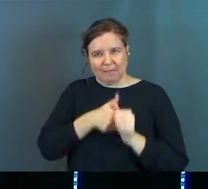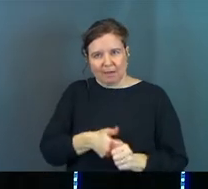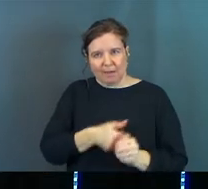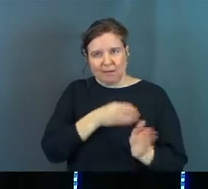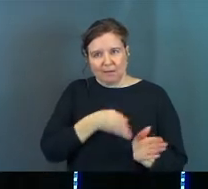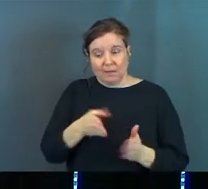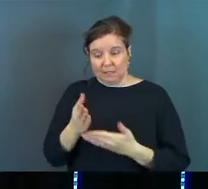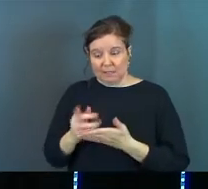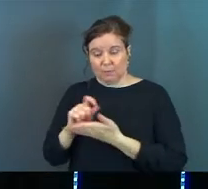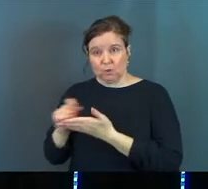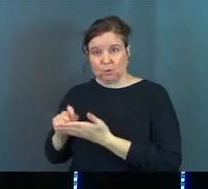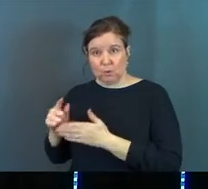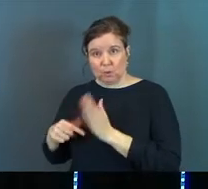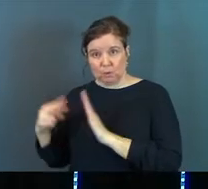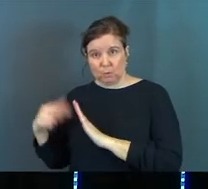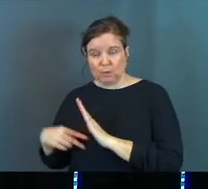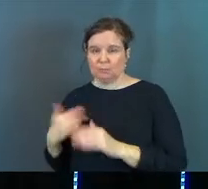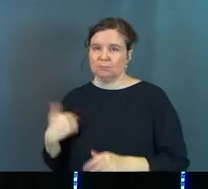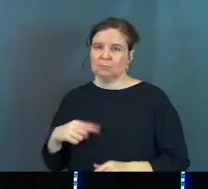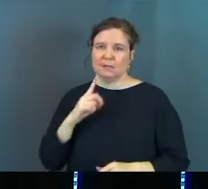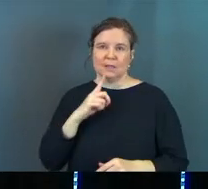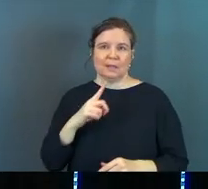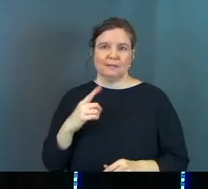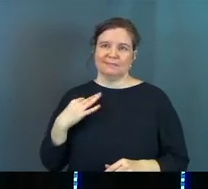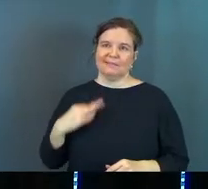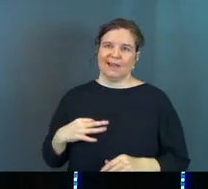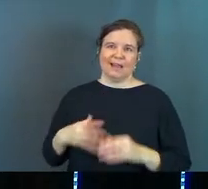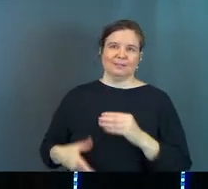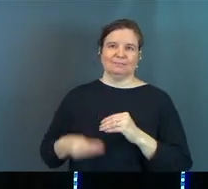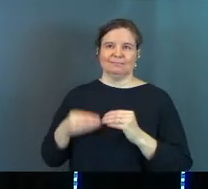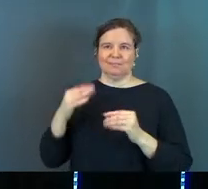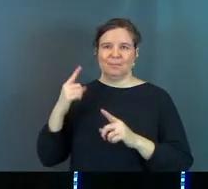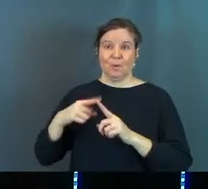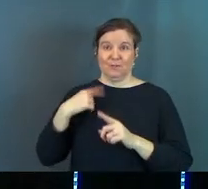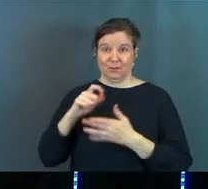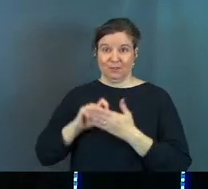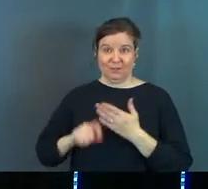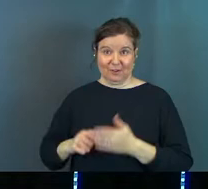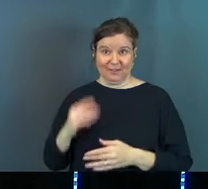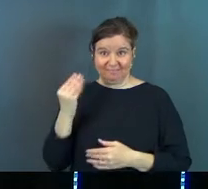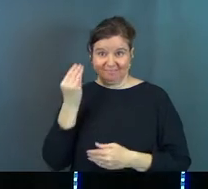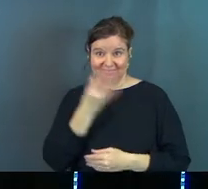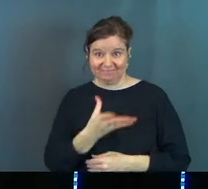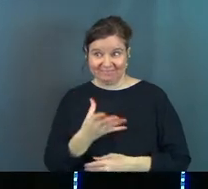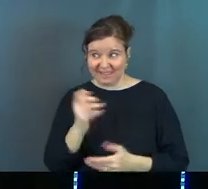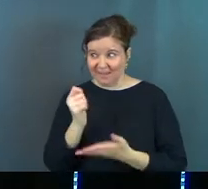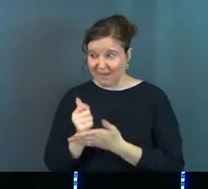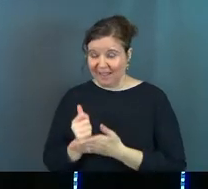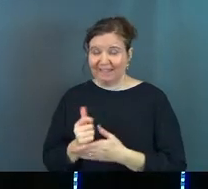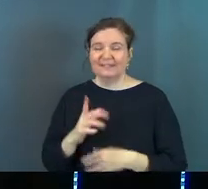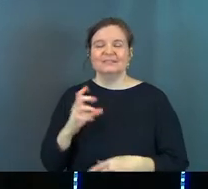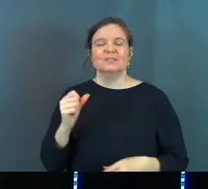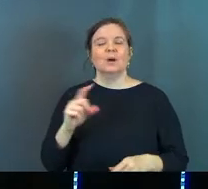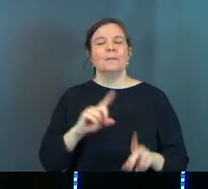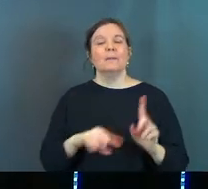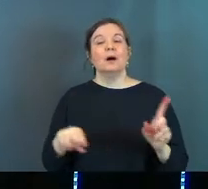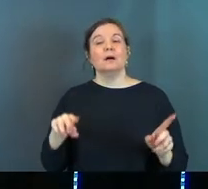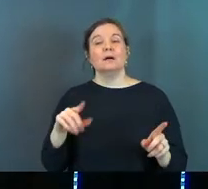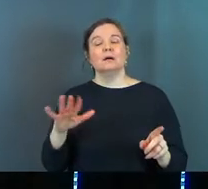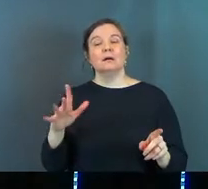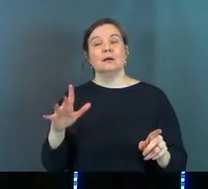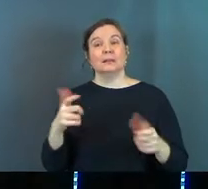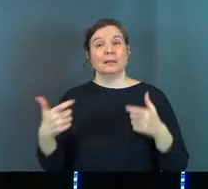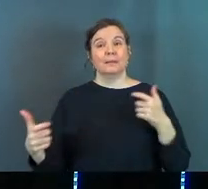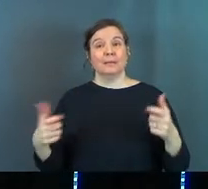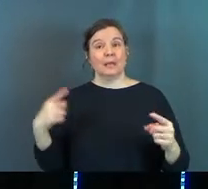have even journaled what you've been reading, and there's totally bonus points for journaling, by the way. Amen? Total bonus points for that. But you,